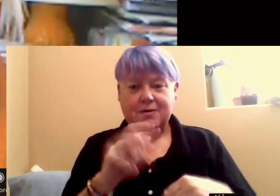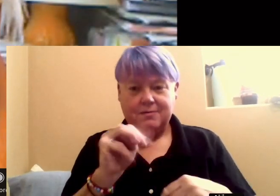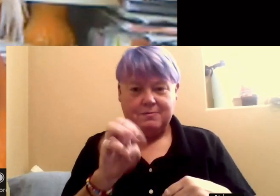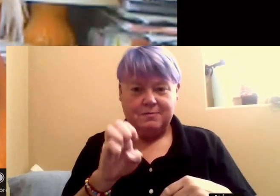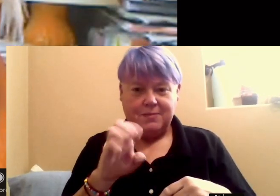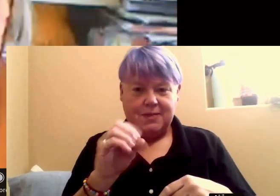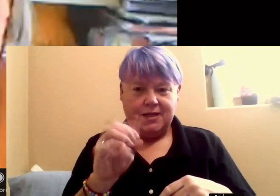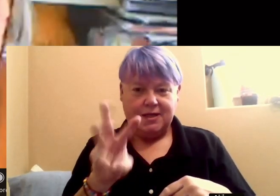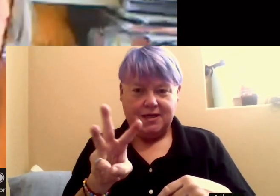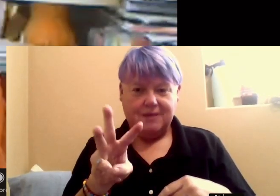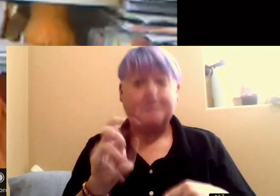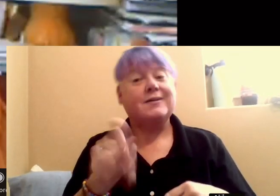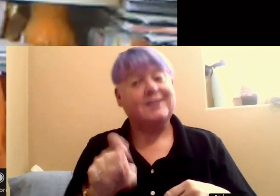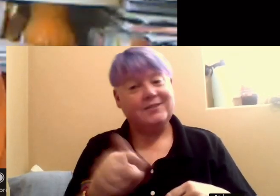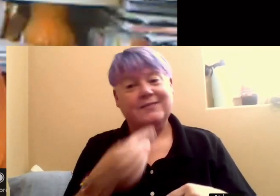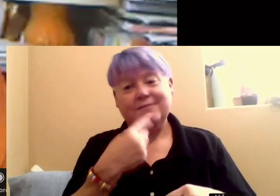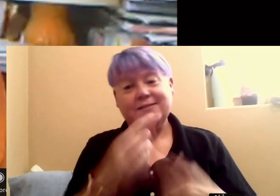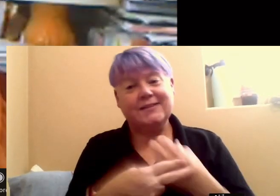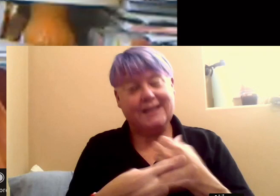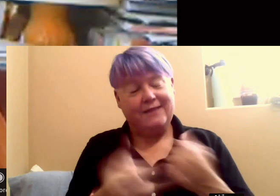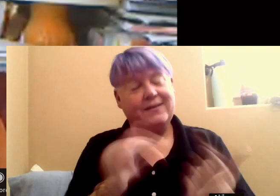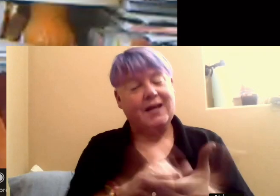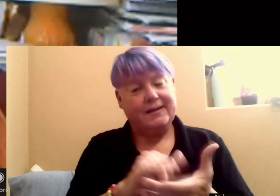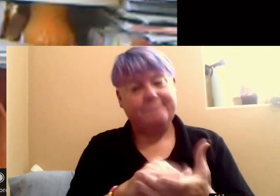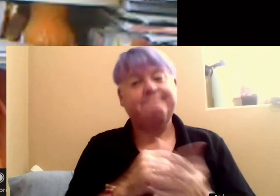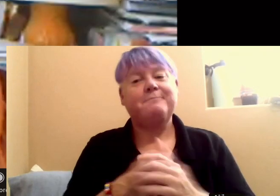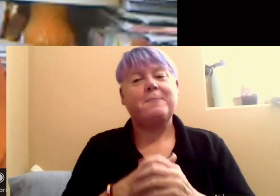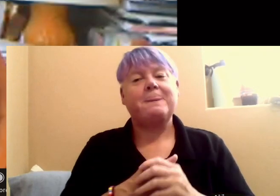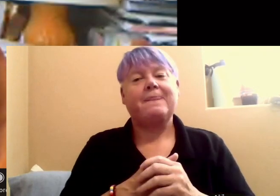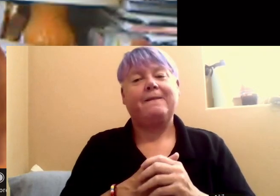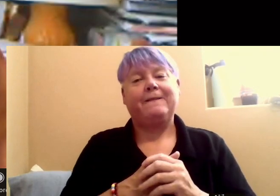have taken his advice.